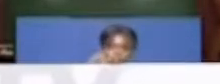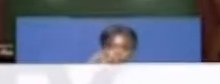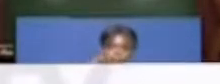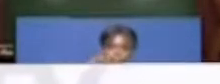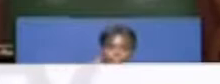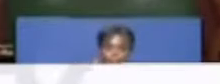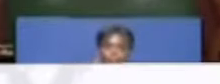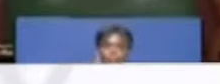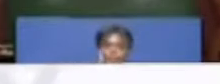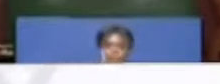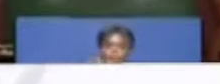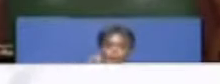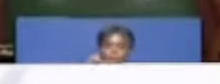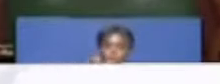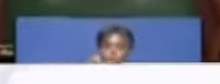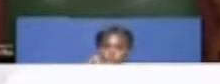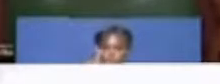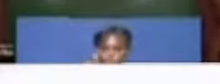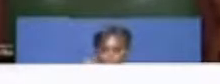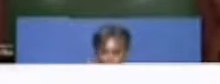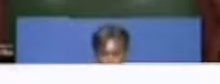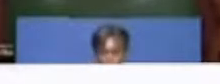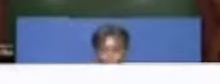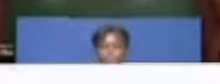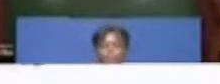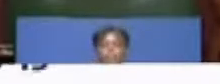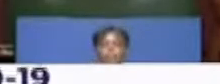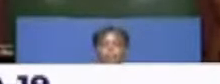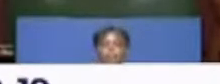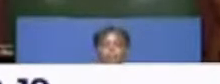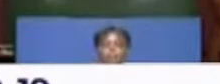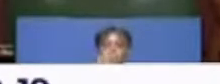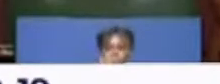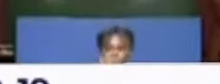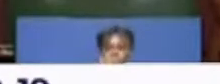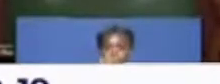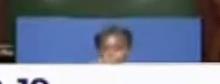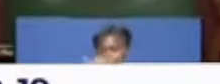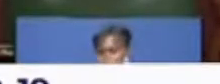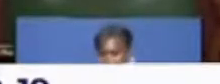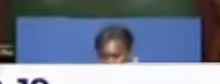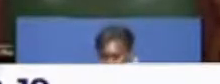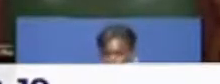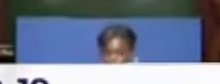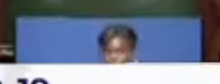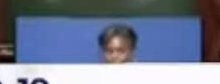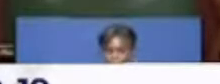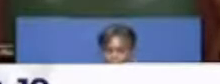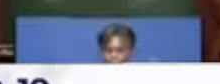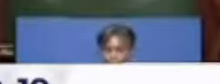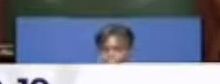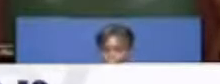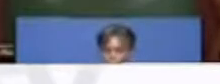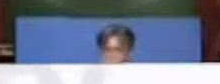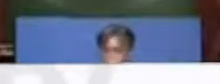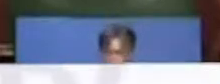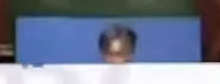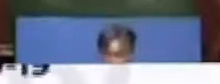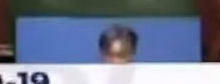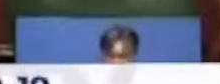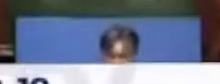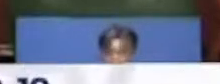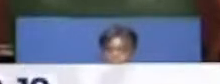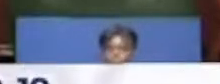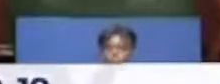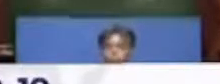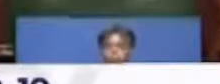Kayole Soweto Dispensary. Besides the 15 above, construction works are also ongoing in